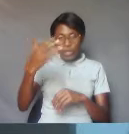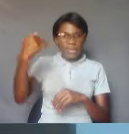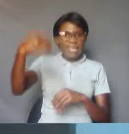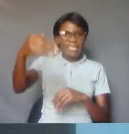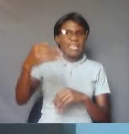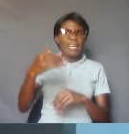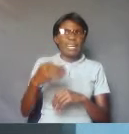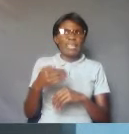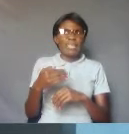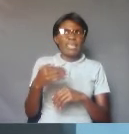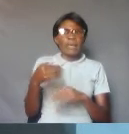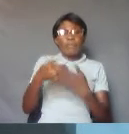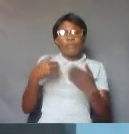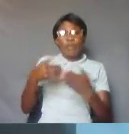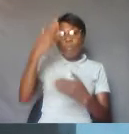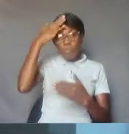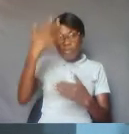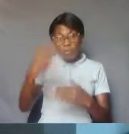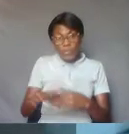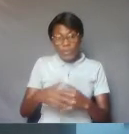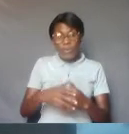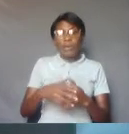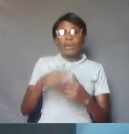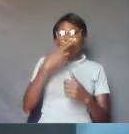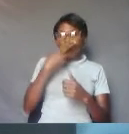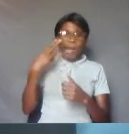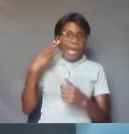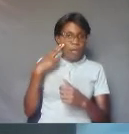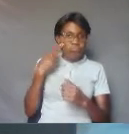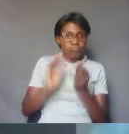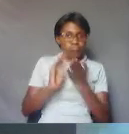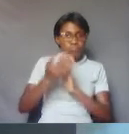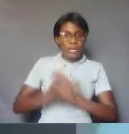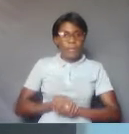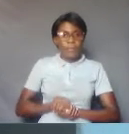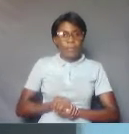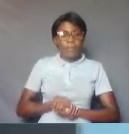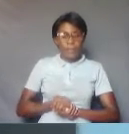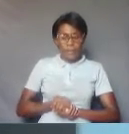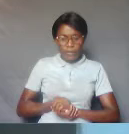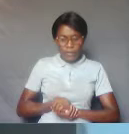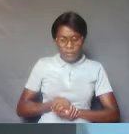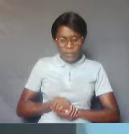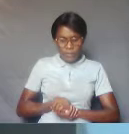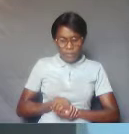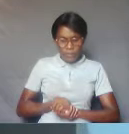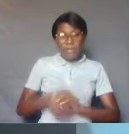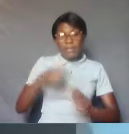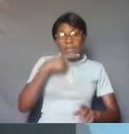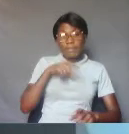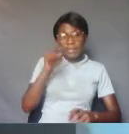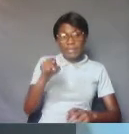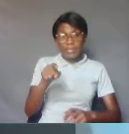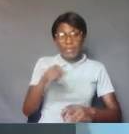he'd lived as a sighted person. He'd read the texts of the Gospels as a sighted person. And he said it was only when